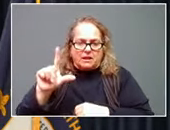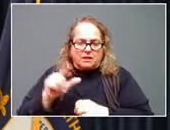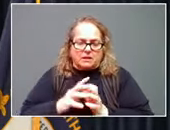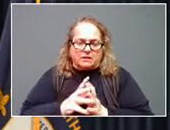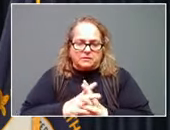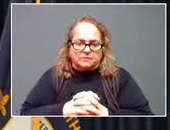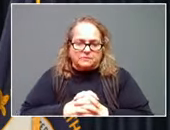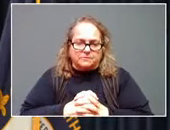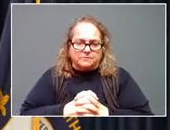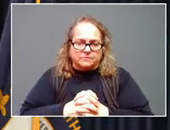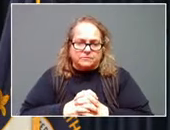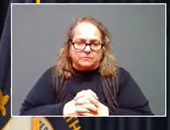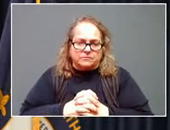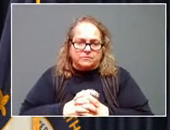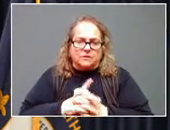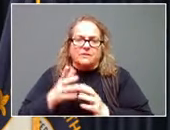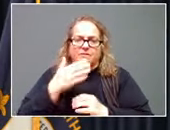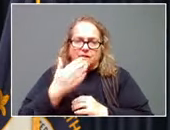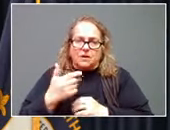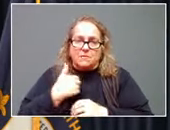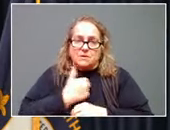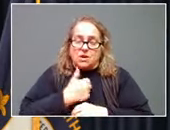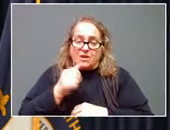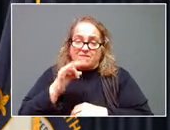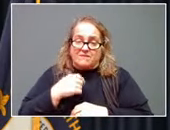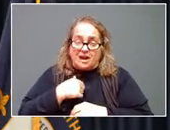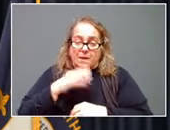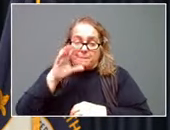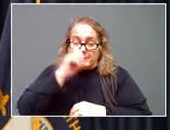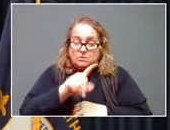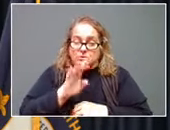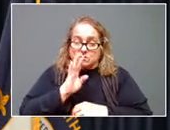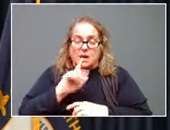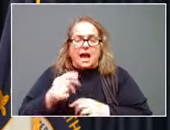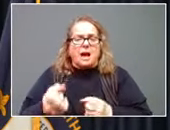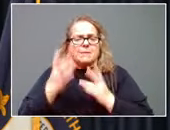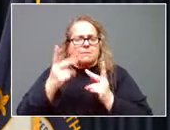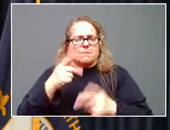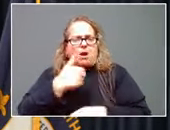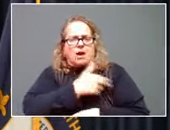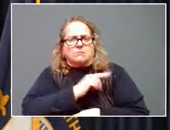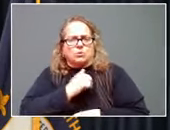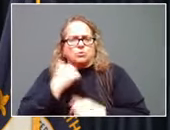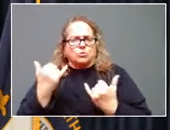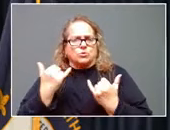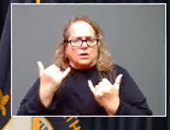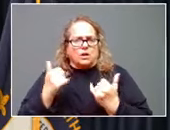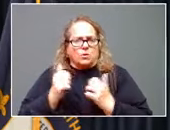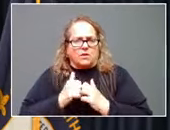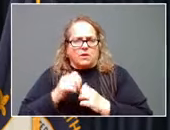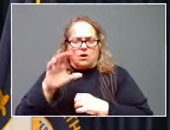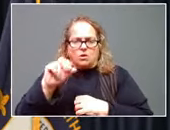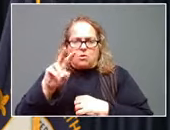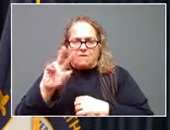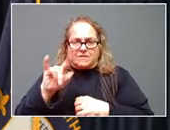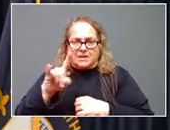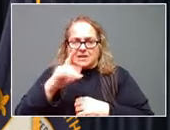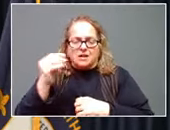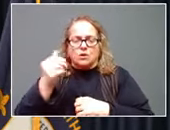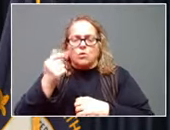Hi, Governor. Thank you. I'm sorry if I missed this, but how many people are hospitalized today with COVID, and what percentage of this